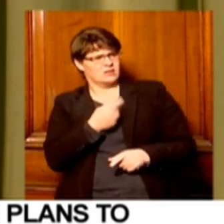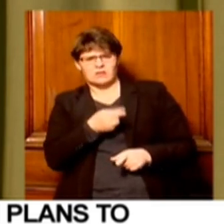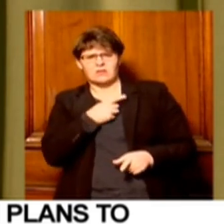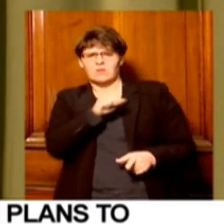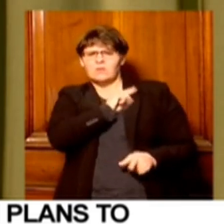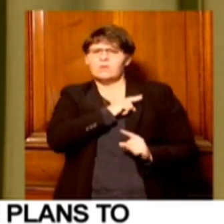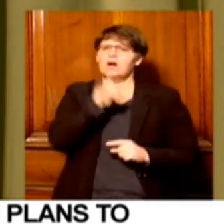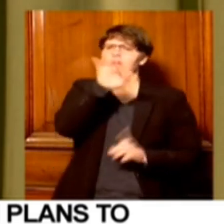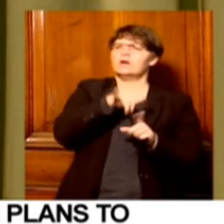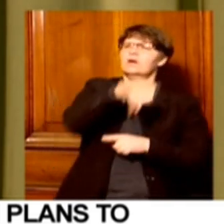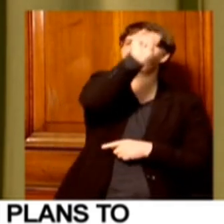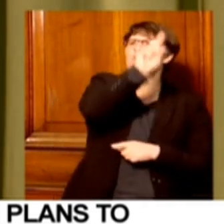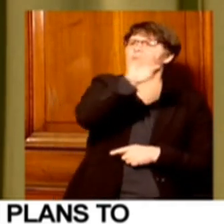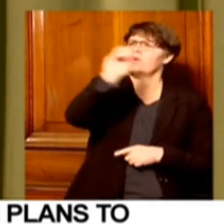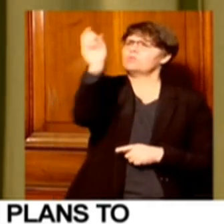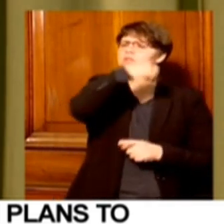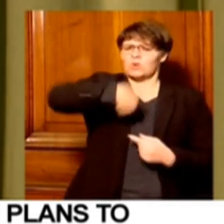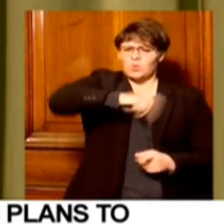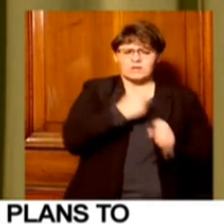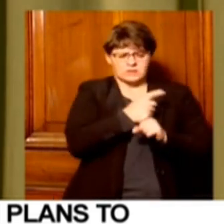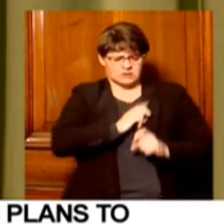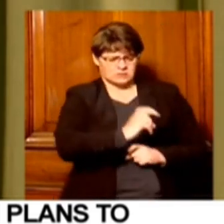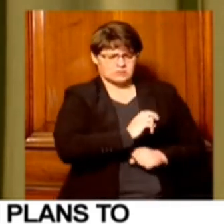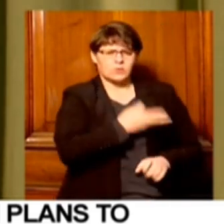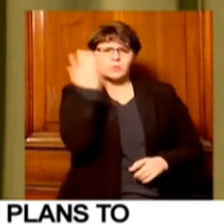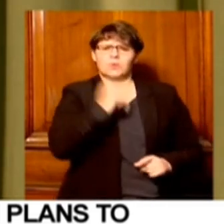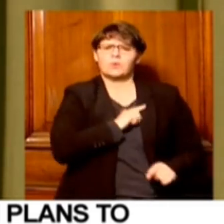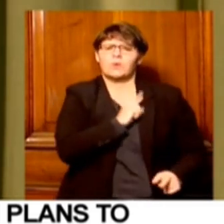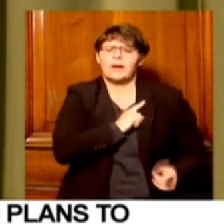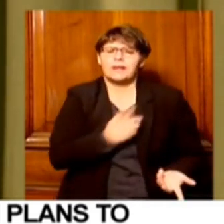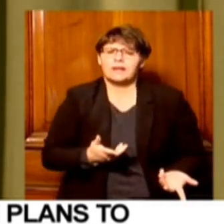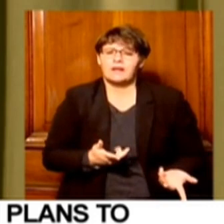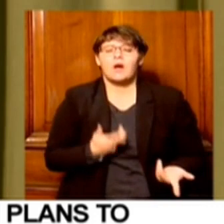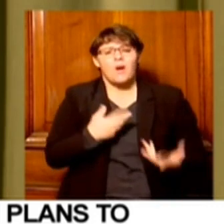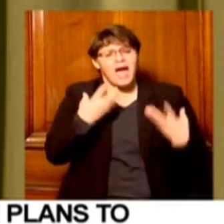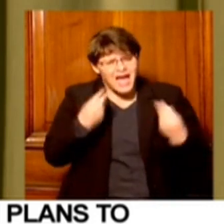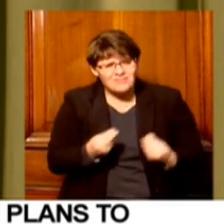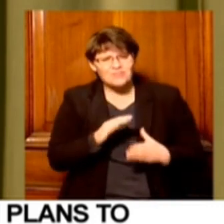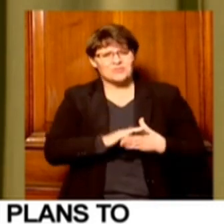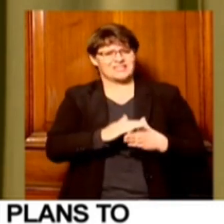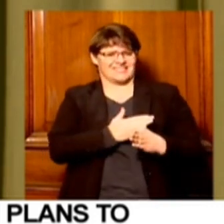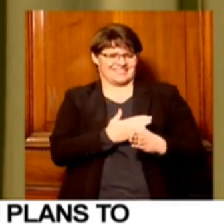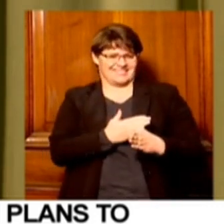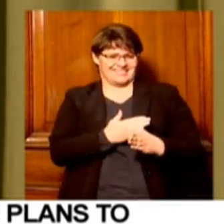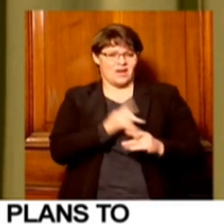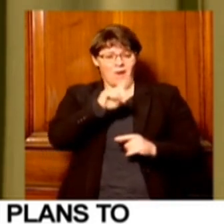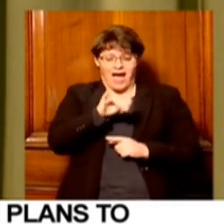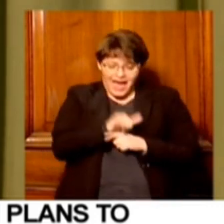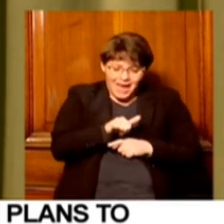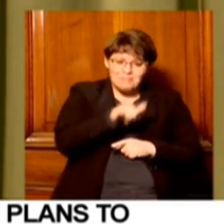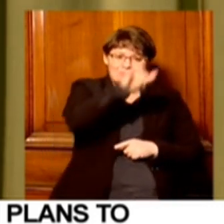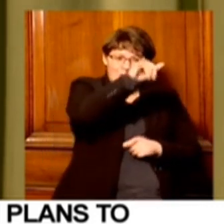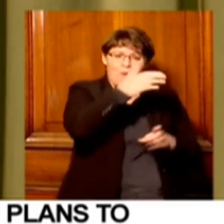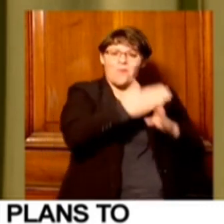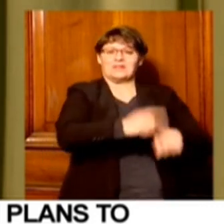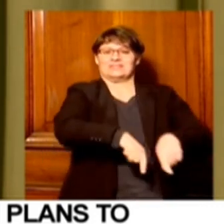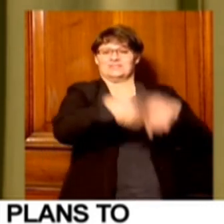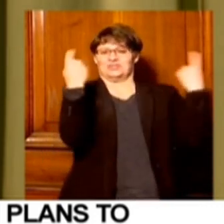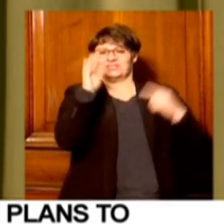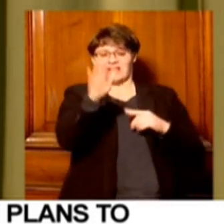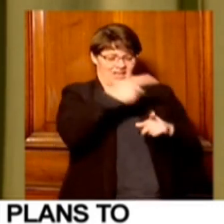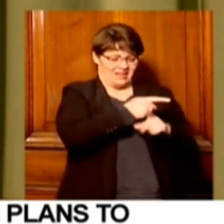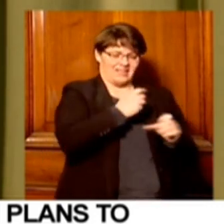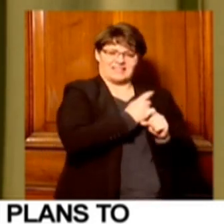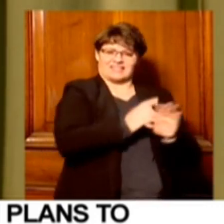as far as this is concerned, but we have reasons why we arrived at the issue of 100%